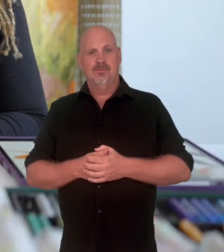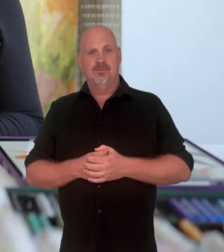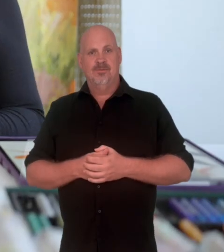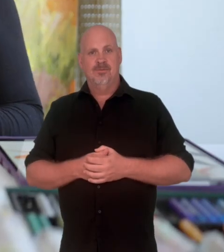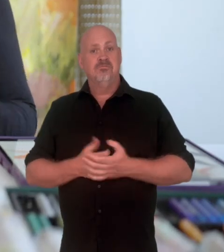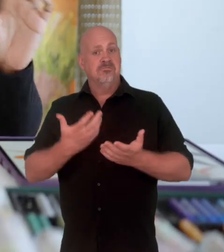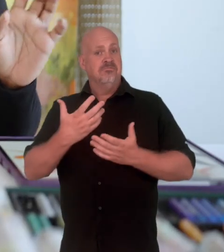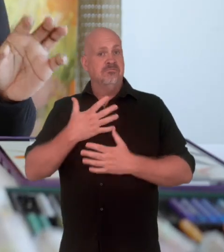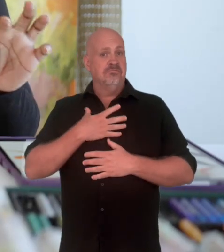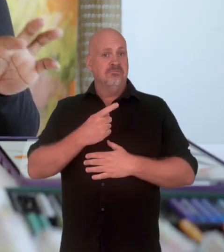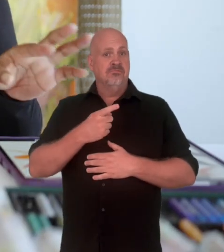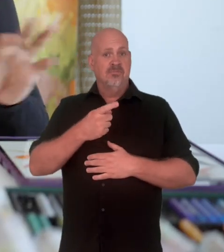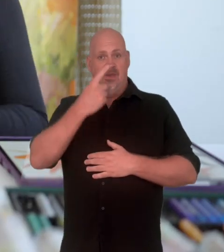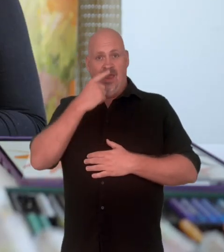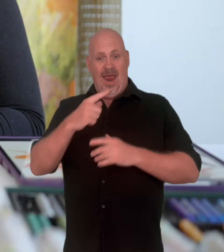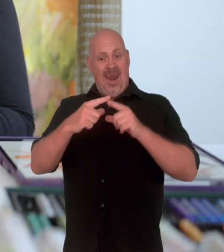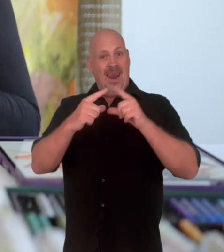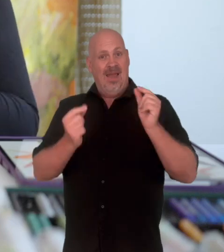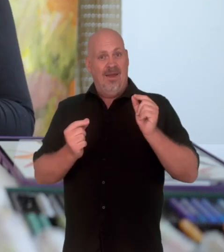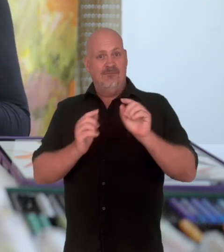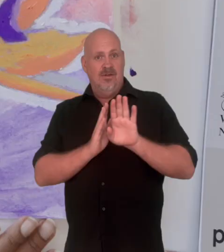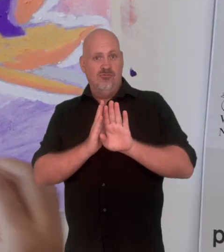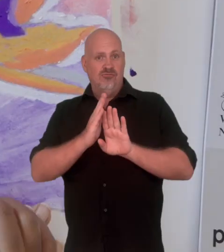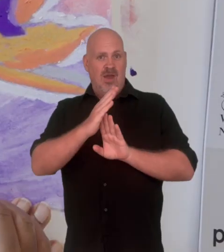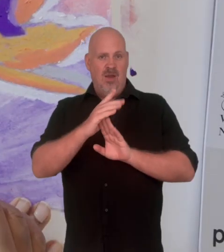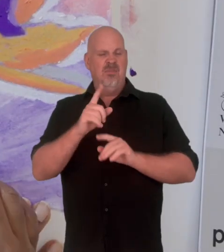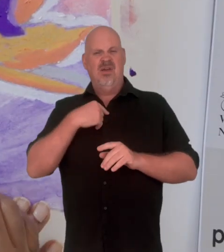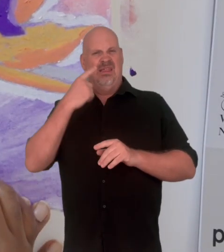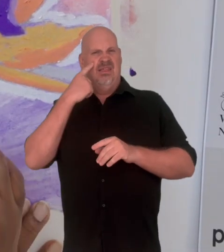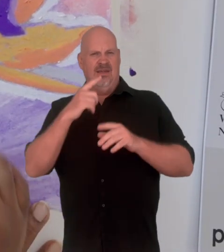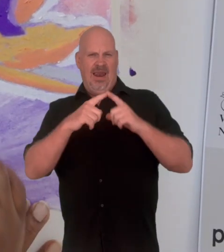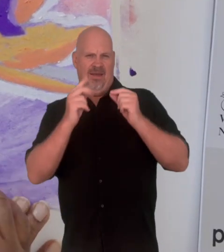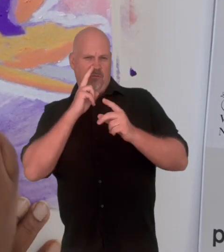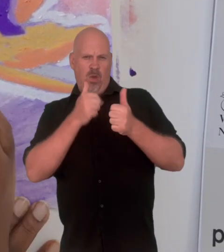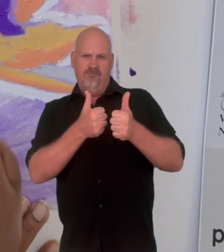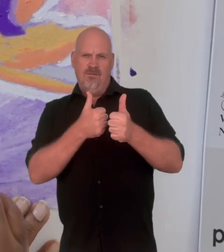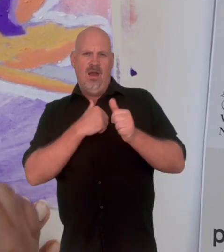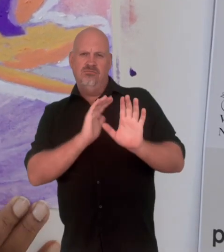And if you like, you could also go around the leaf, but I think that leaf is fine on its own.